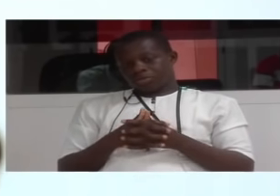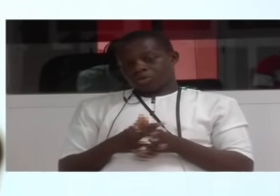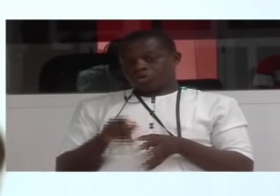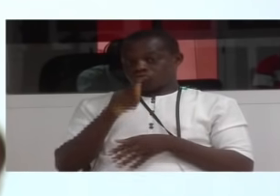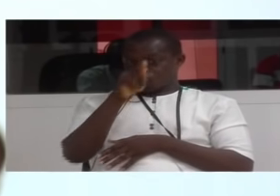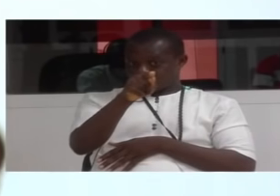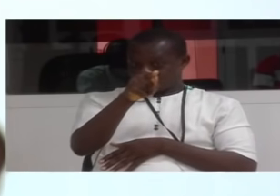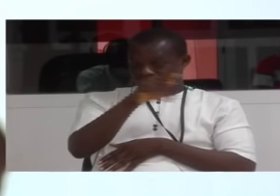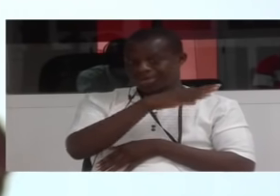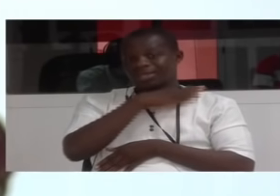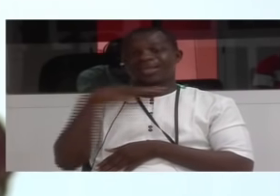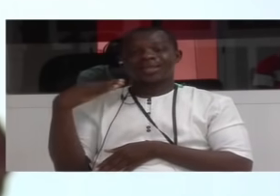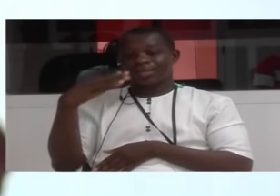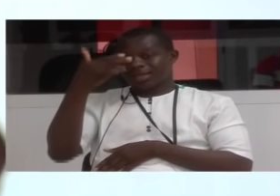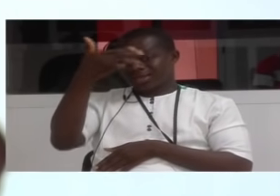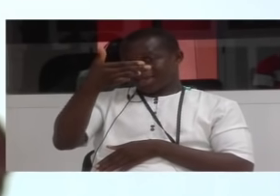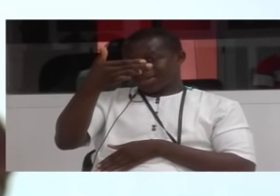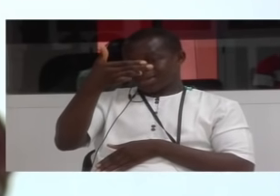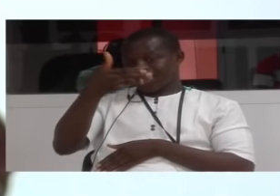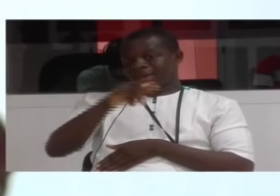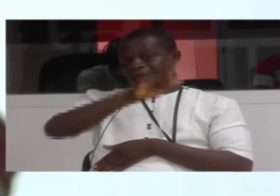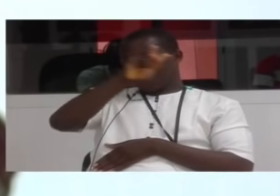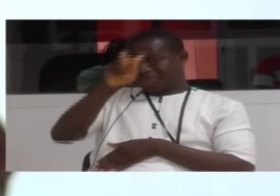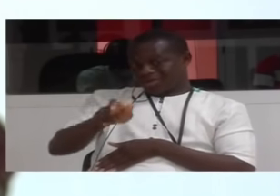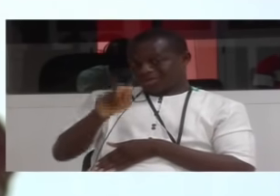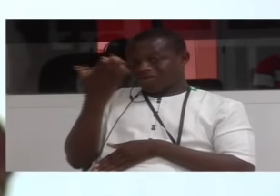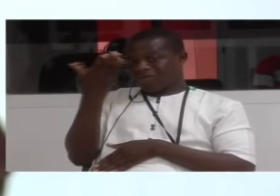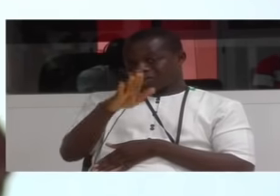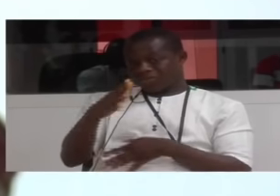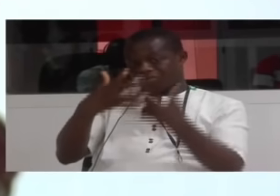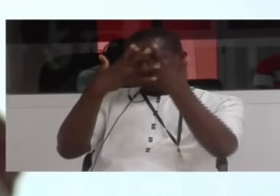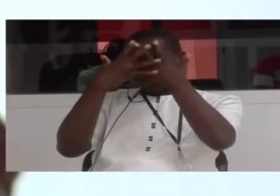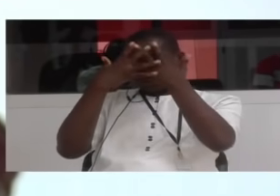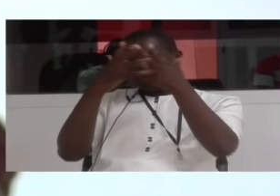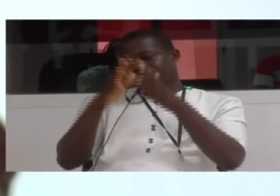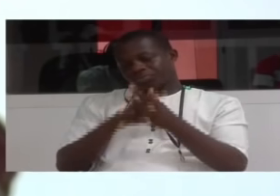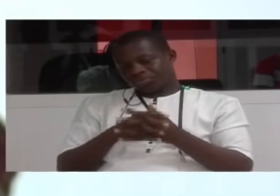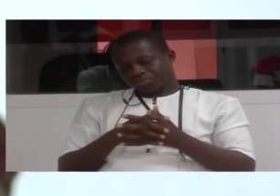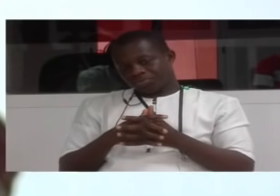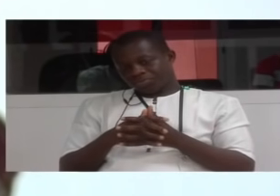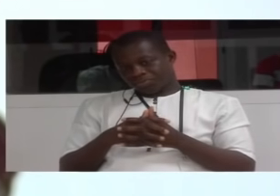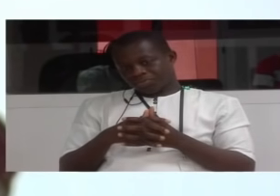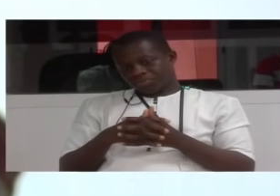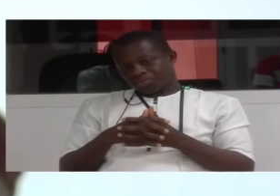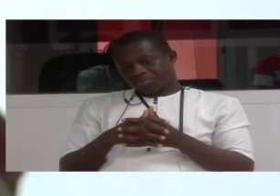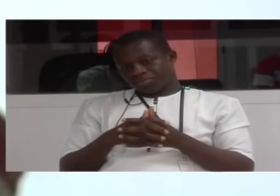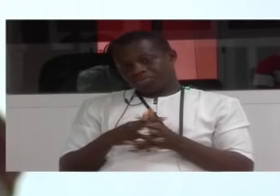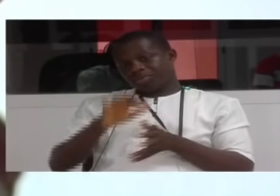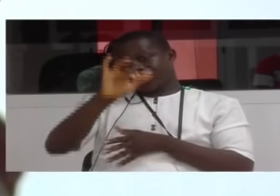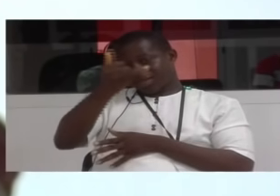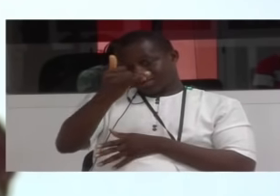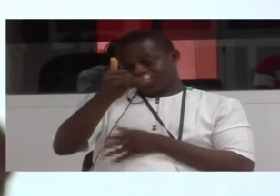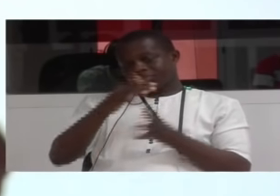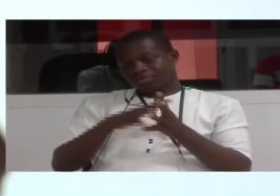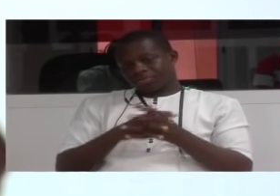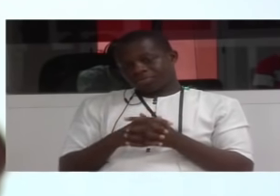killed 9 inmates from the prisons. Rengen jirom nyeti jirom nyenenti nit kinga hamne chikaso bingen len jeli. Wow.